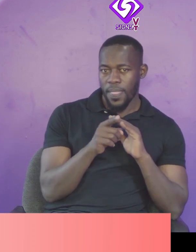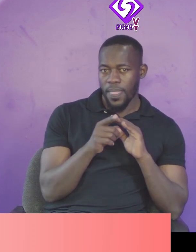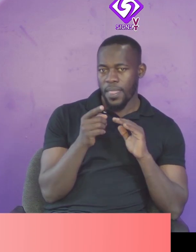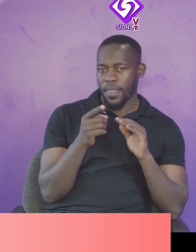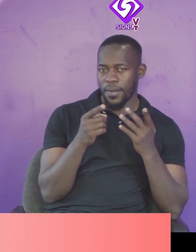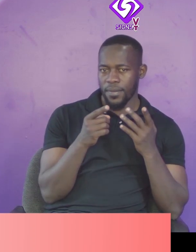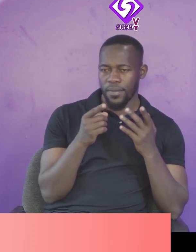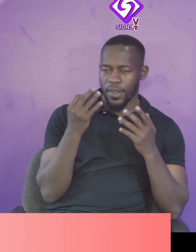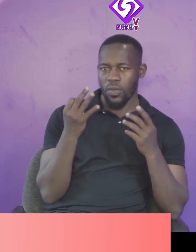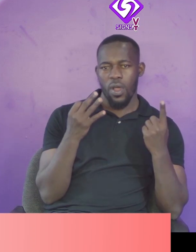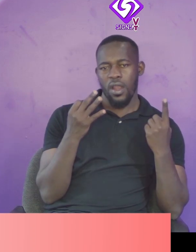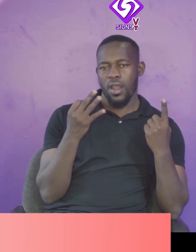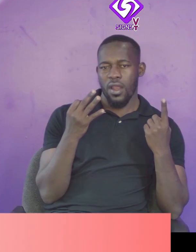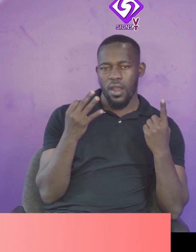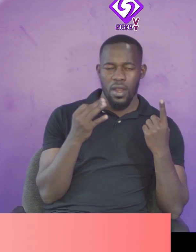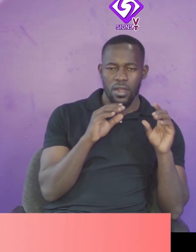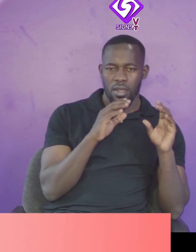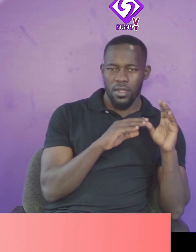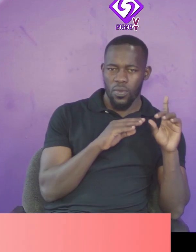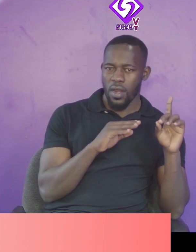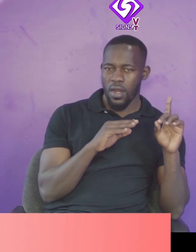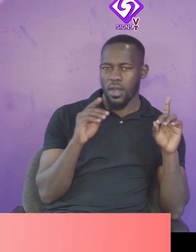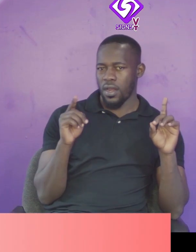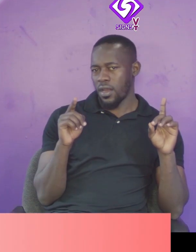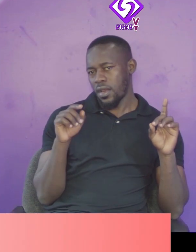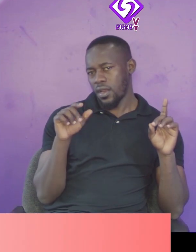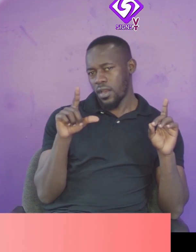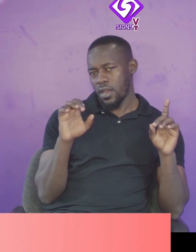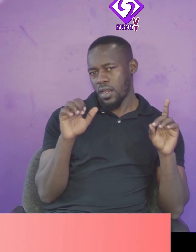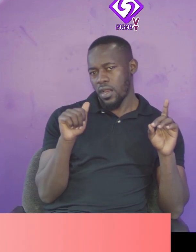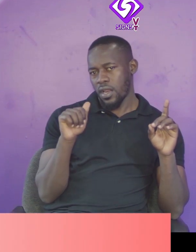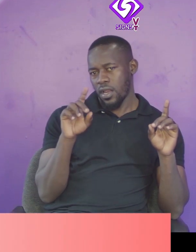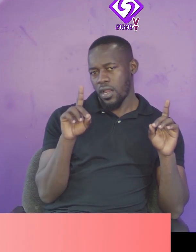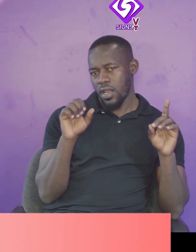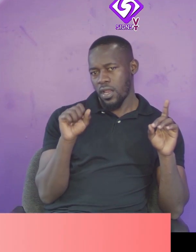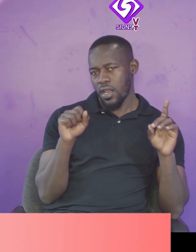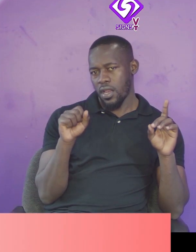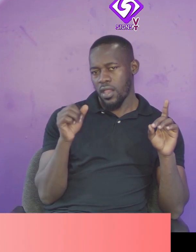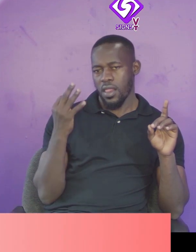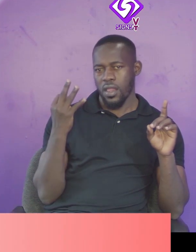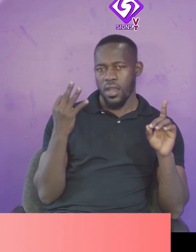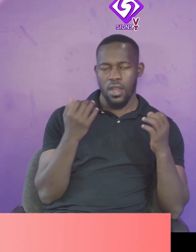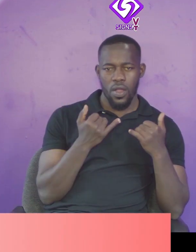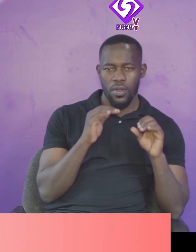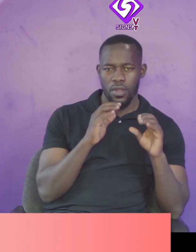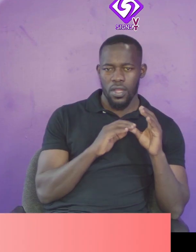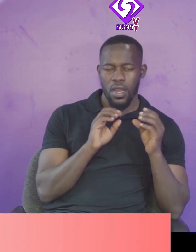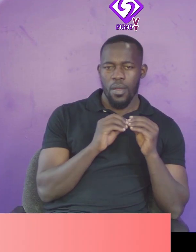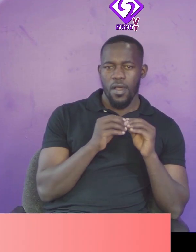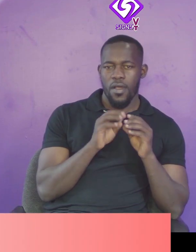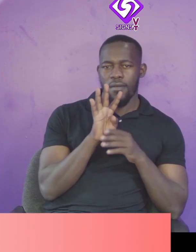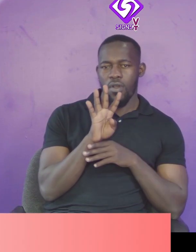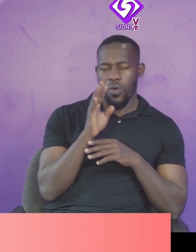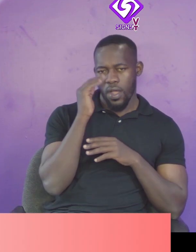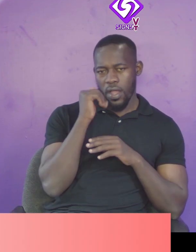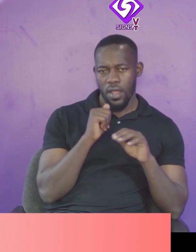And those results makes Chelsea remain in the 4th position because Aston Villa now overtook